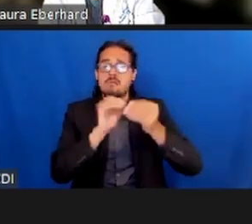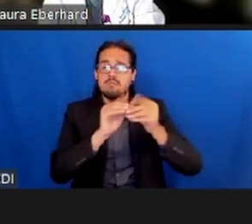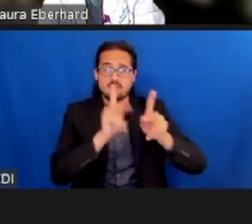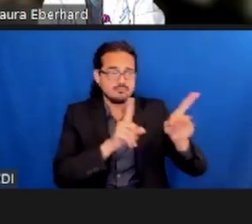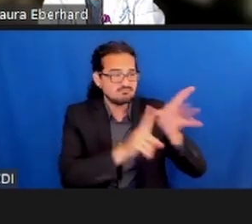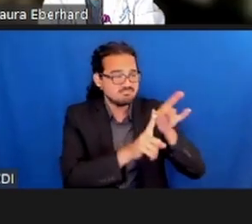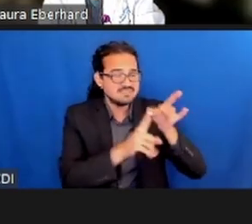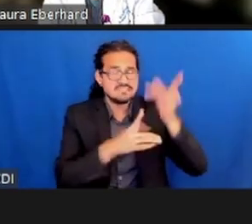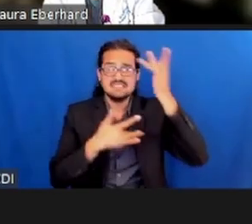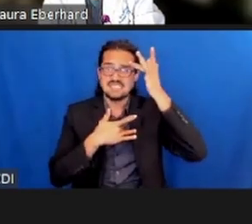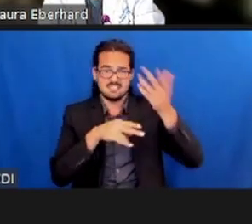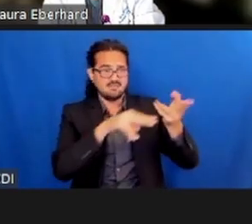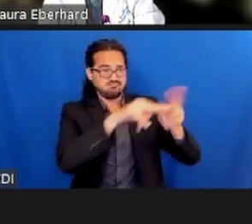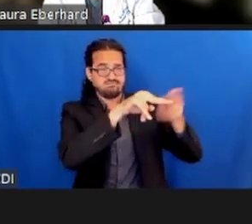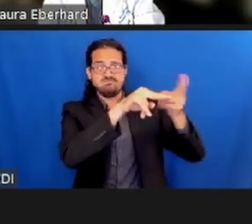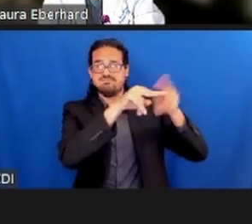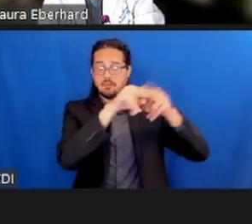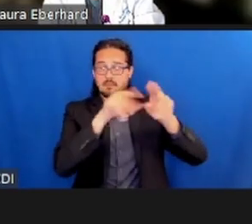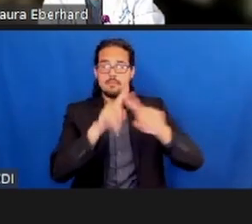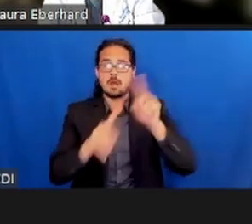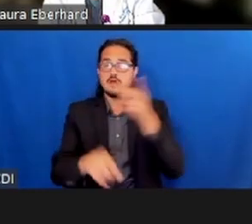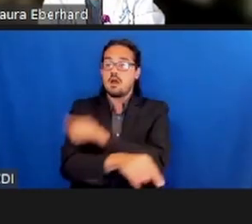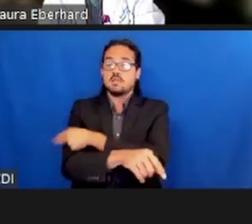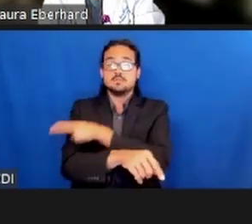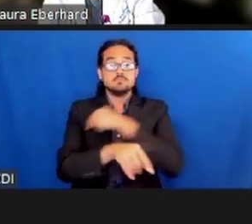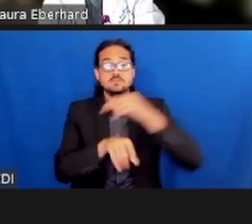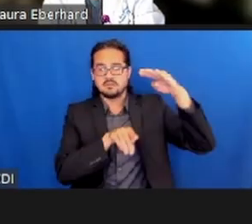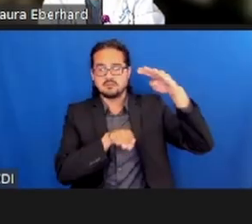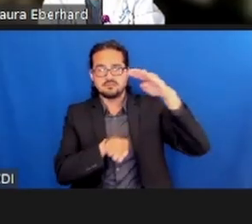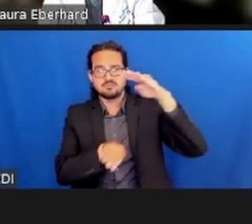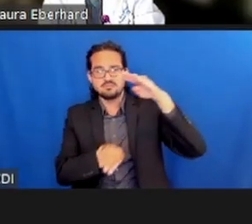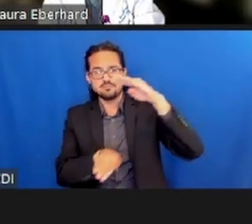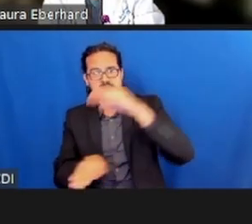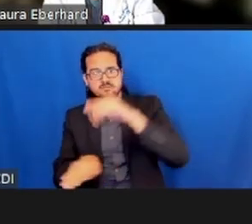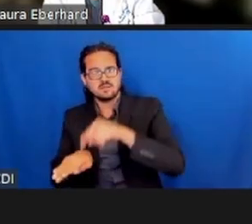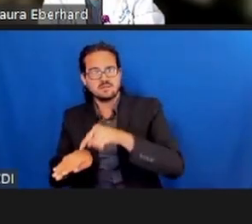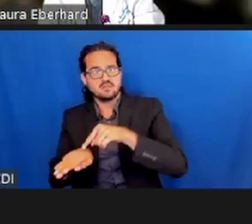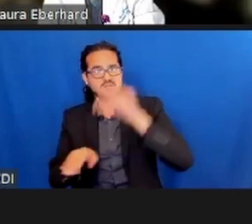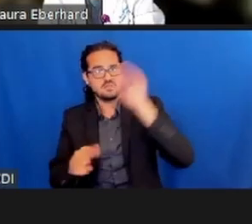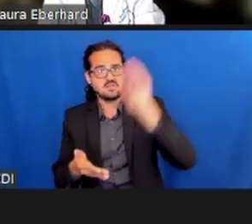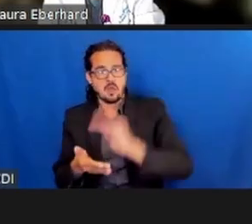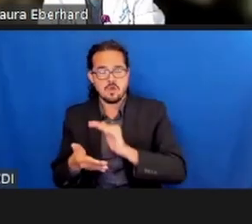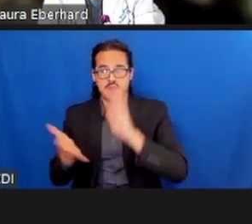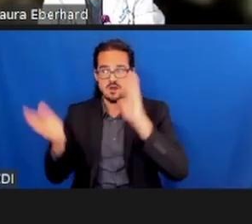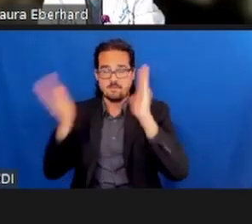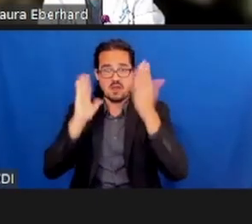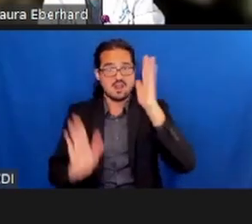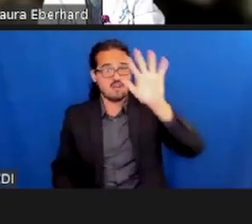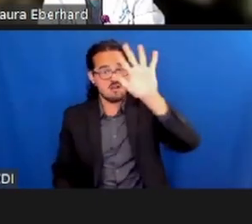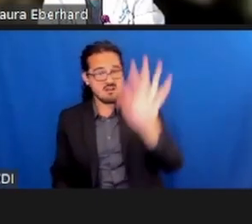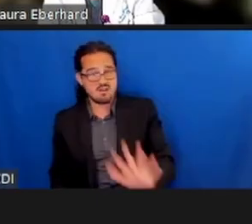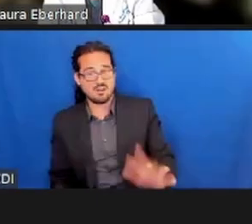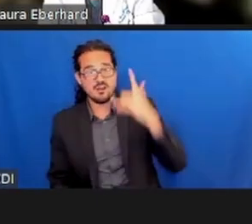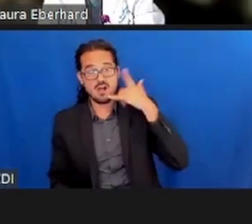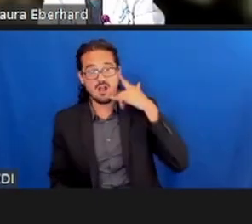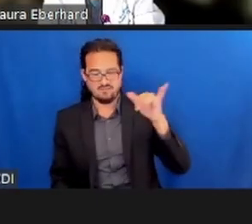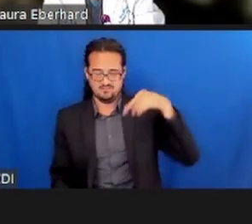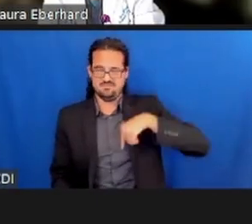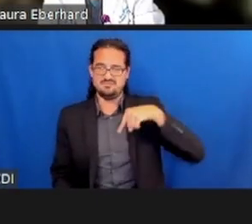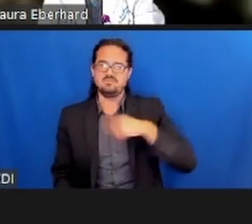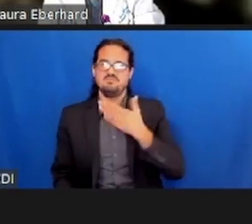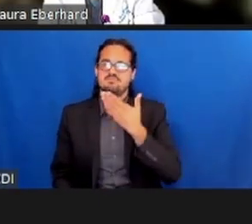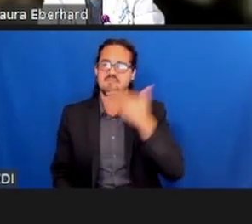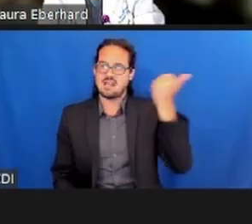than the case rate, statewide case hospitalization rates at every stage of the pandemic, and about 1/4 of the